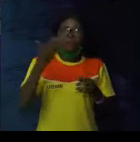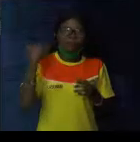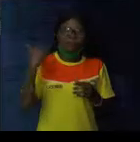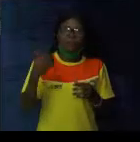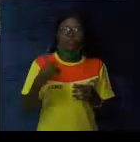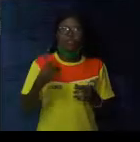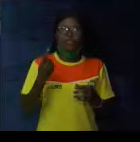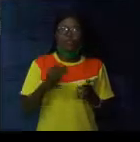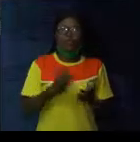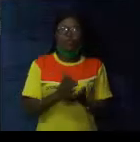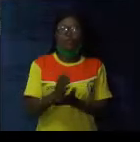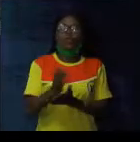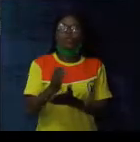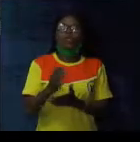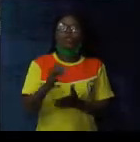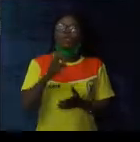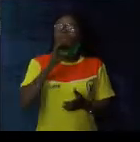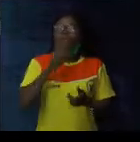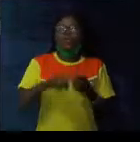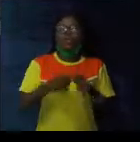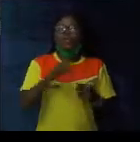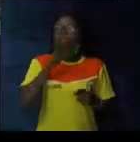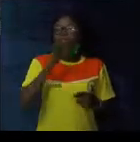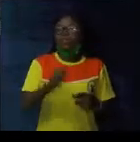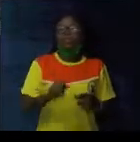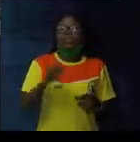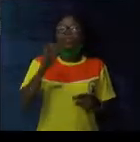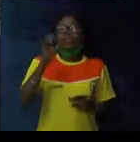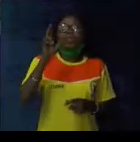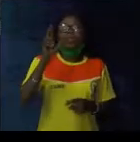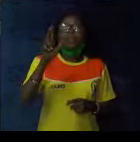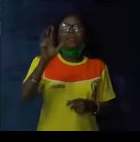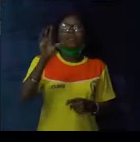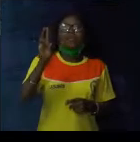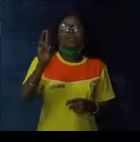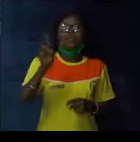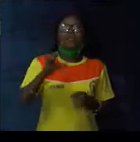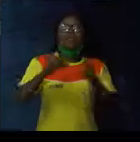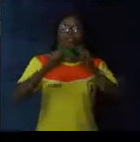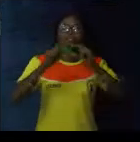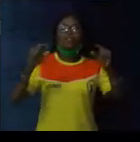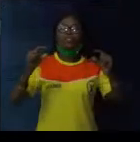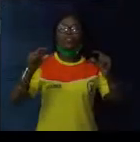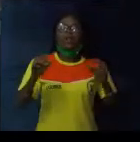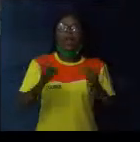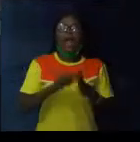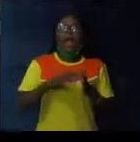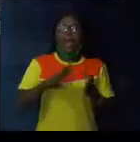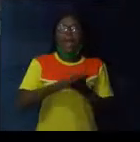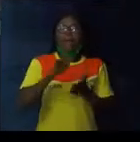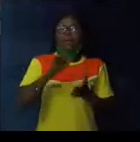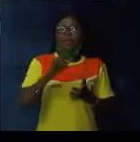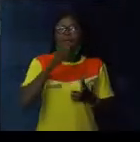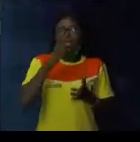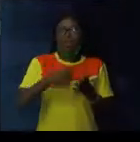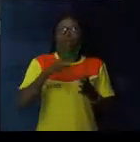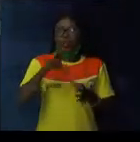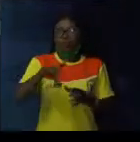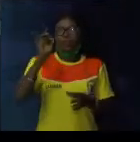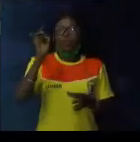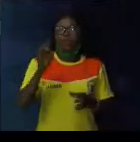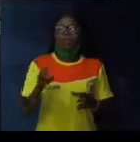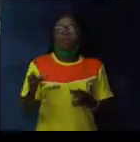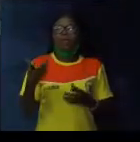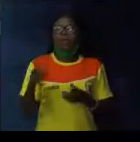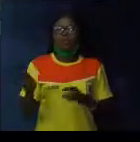ago. The correct answer, of course, my friend, is 37 degrees Celsius. I believe this is what you selected as well.